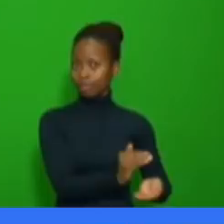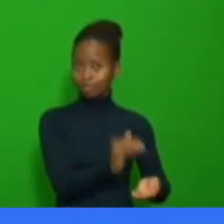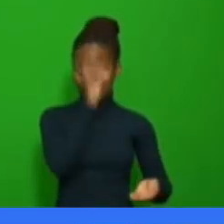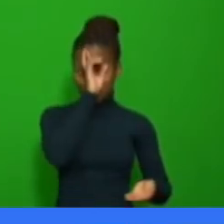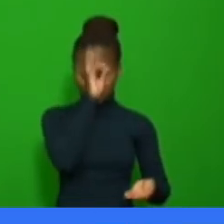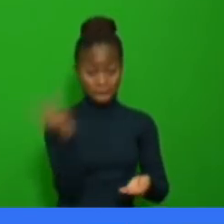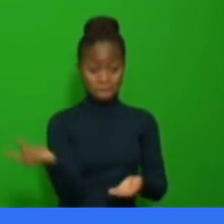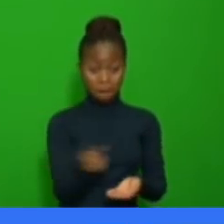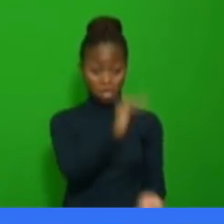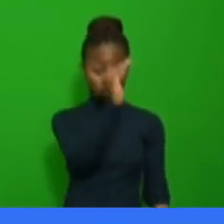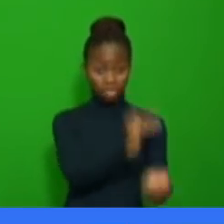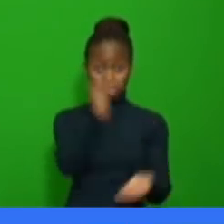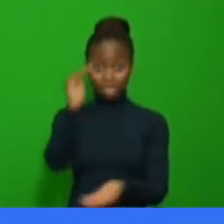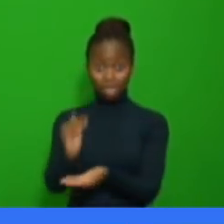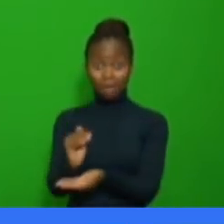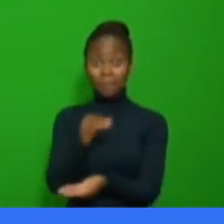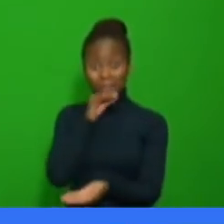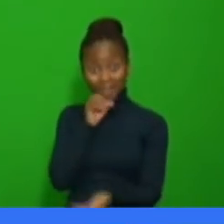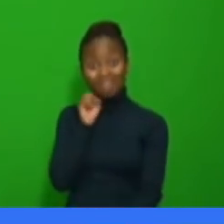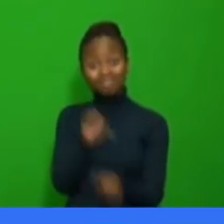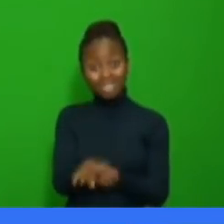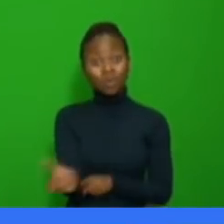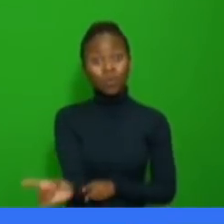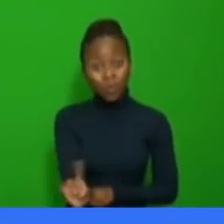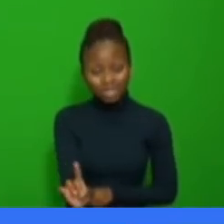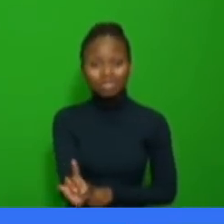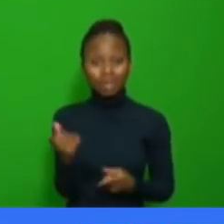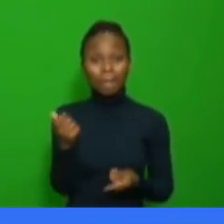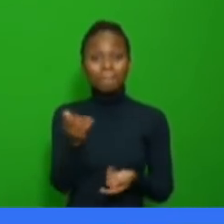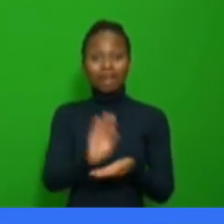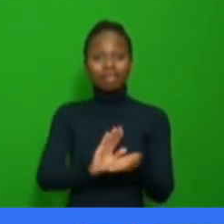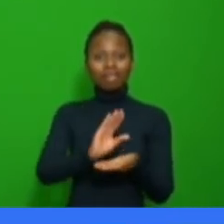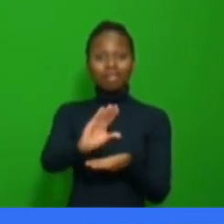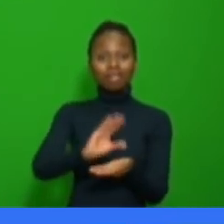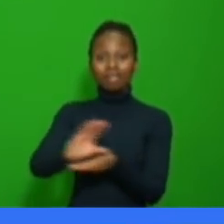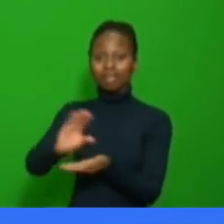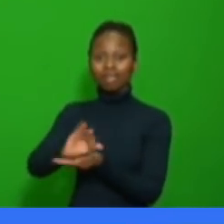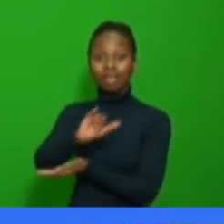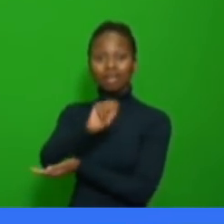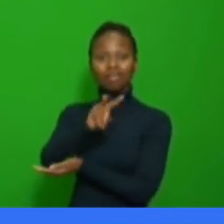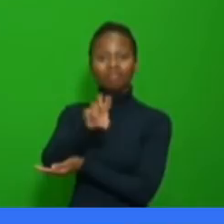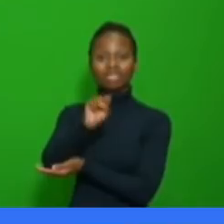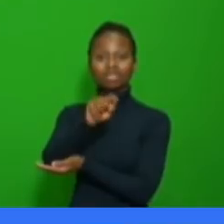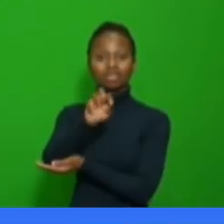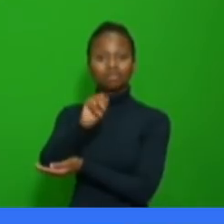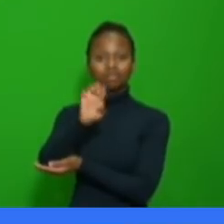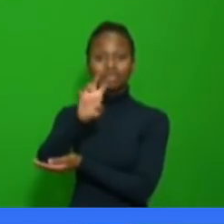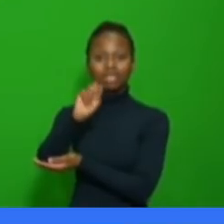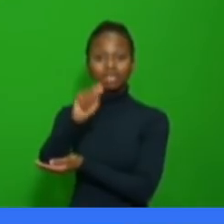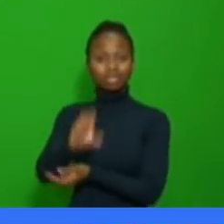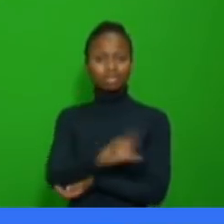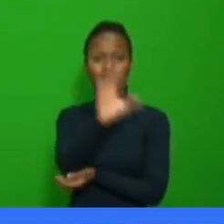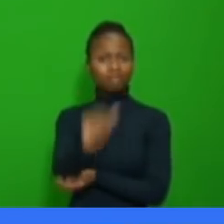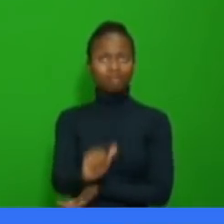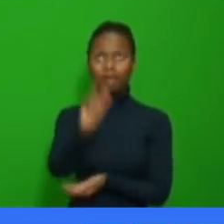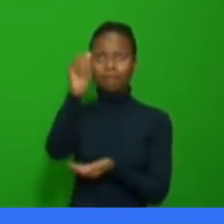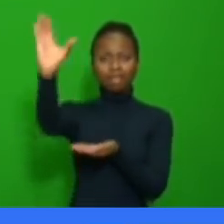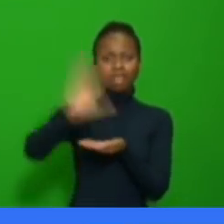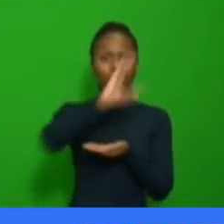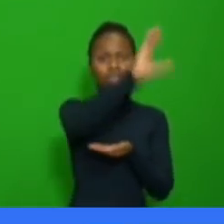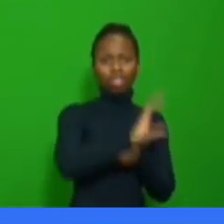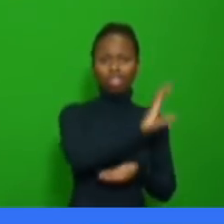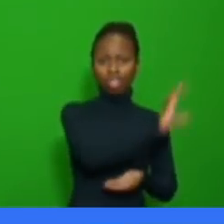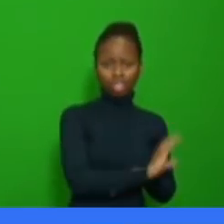consumer confidence, it affects investment and it affects household consumption expenditure